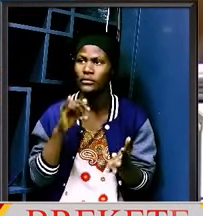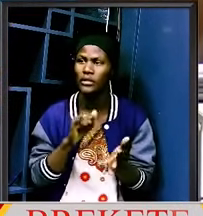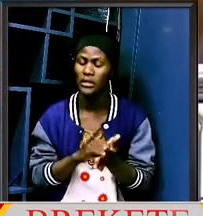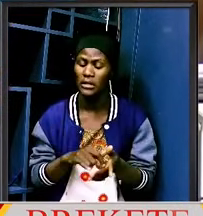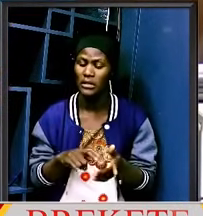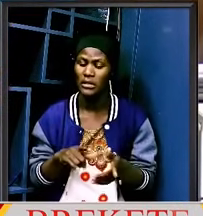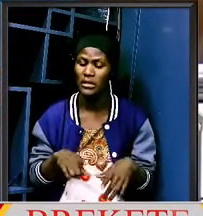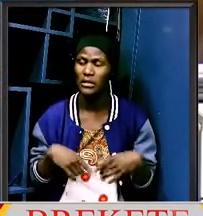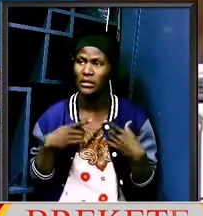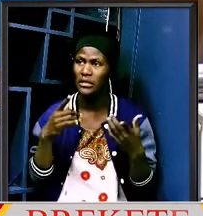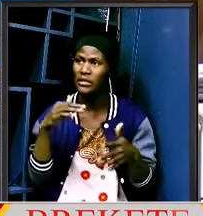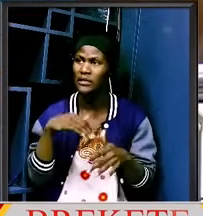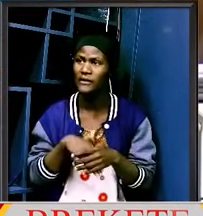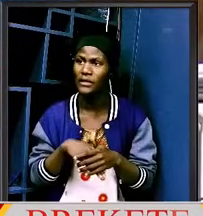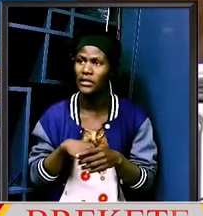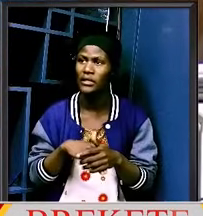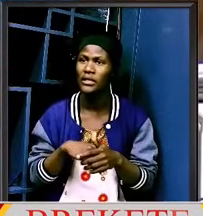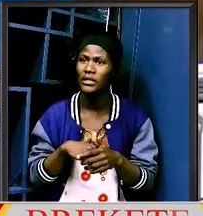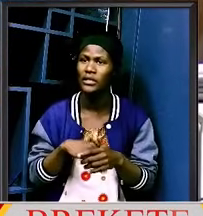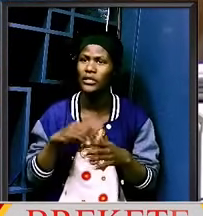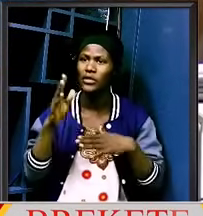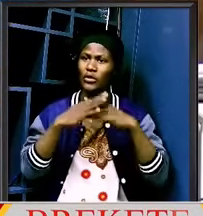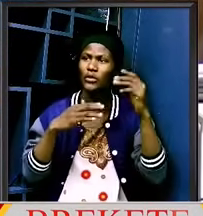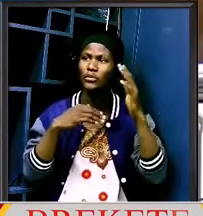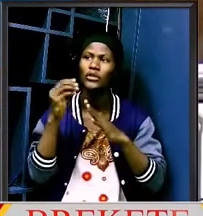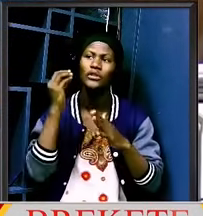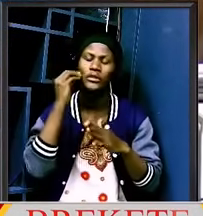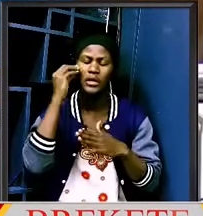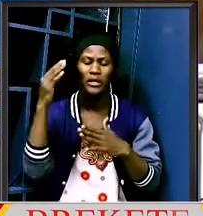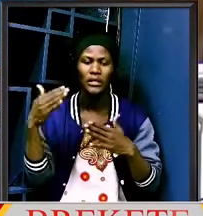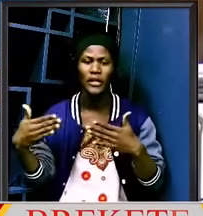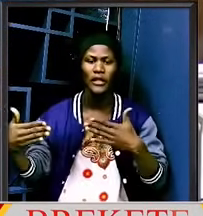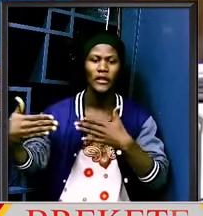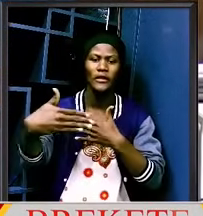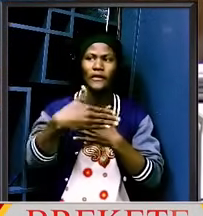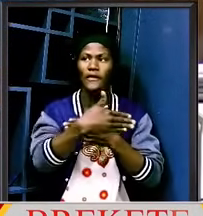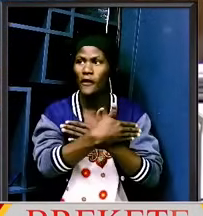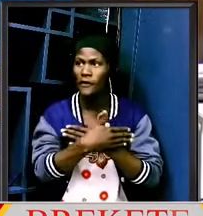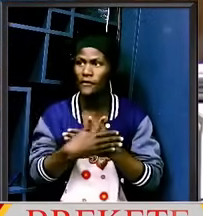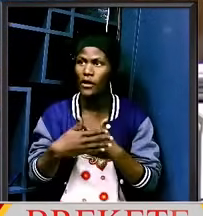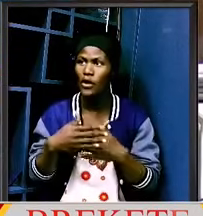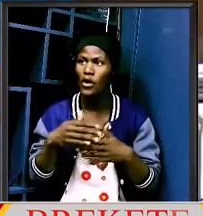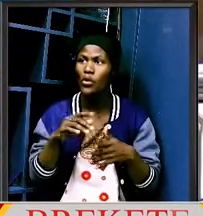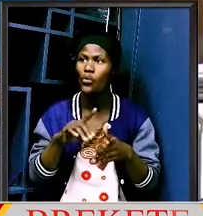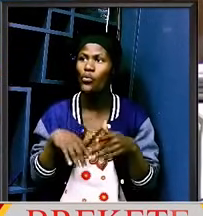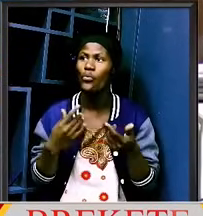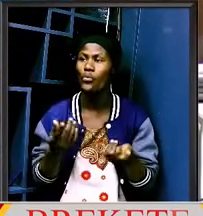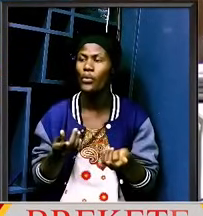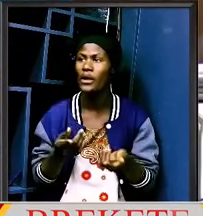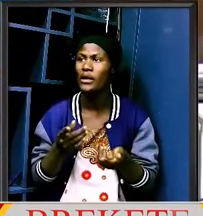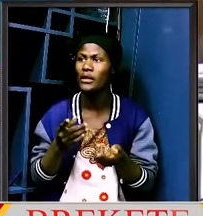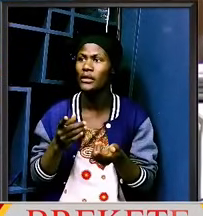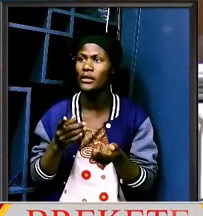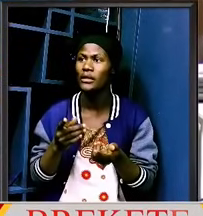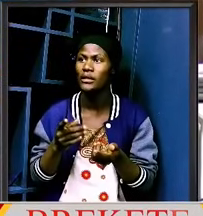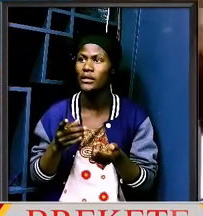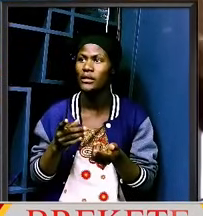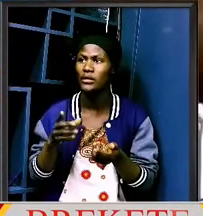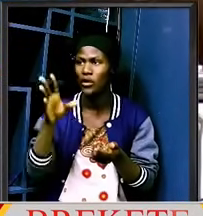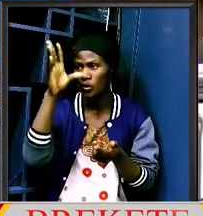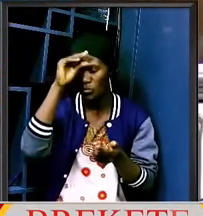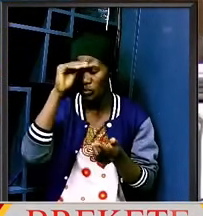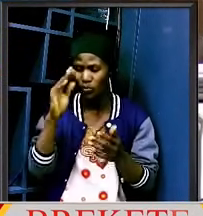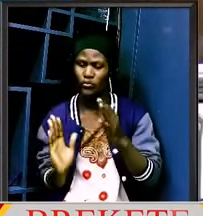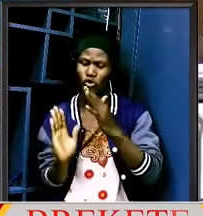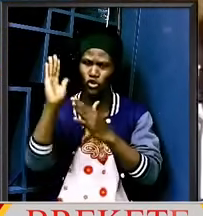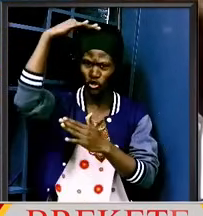in that community, he bought a plot, he built his house, he even fenced it. But when those guys wanted to deal with him, they jumped his fence, came